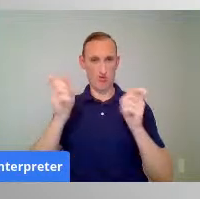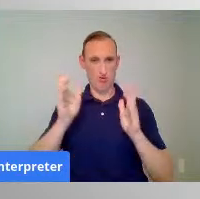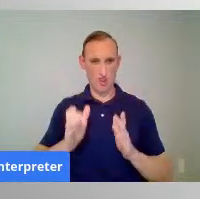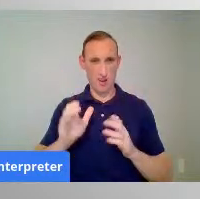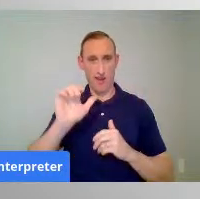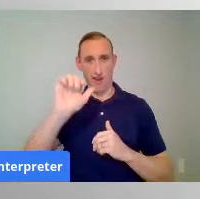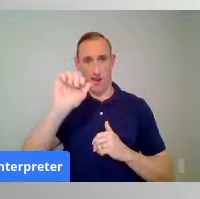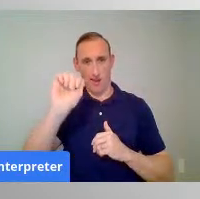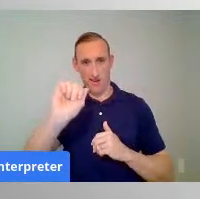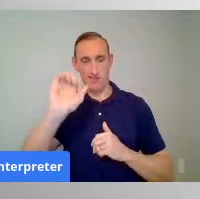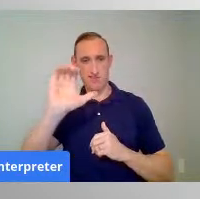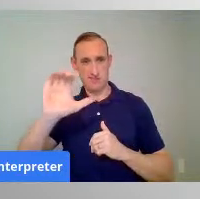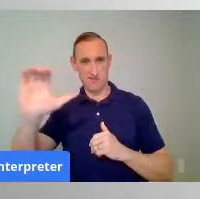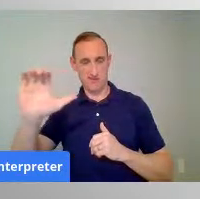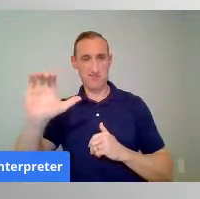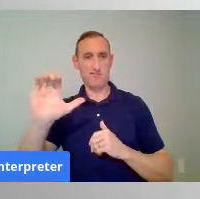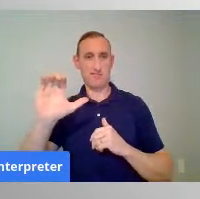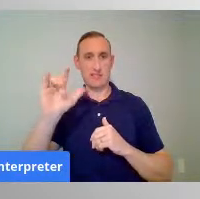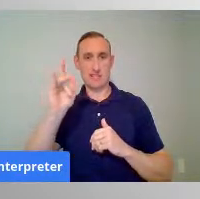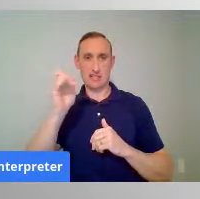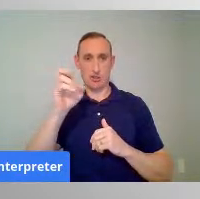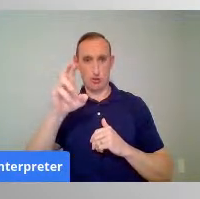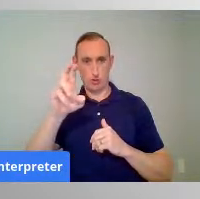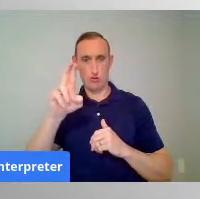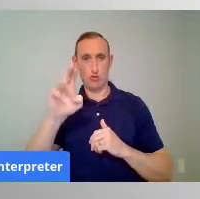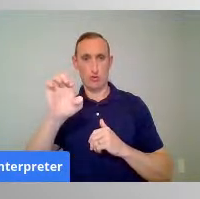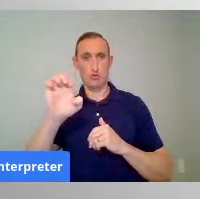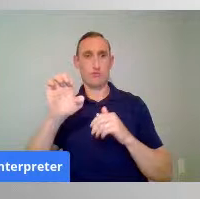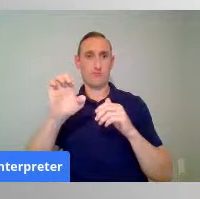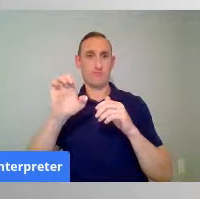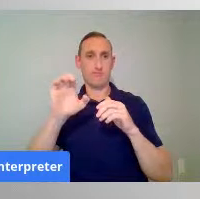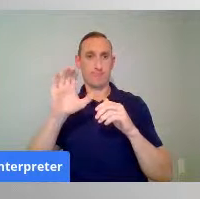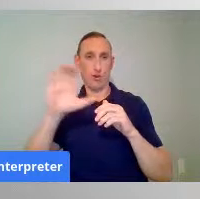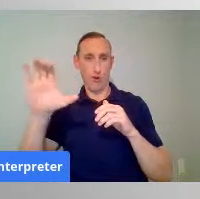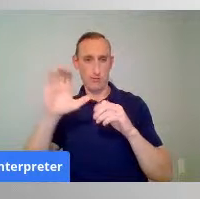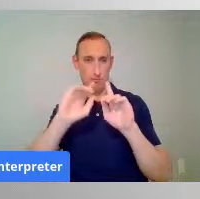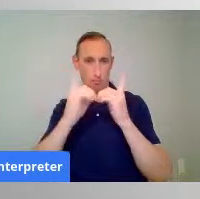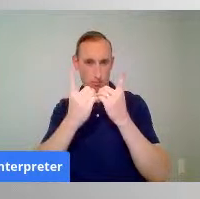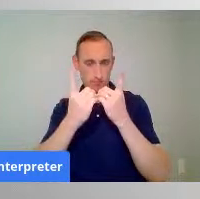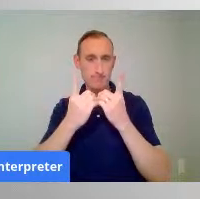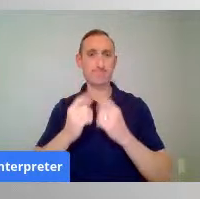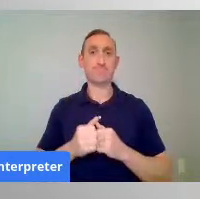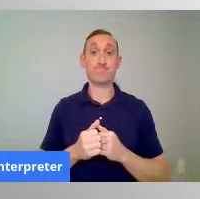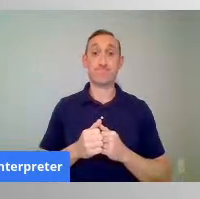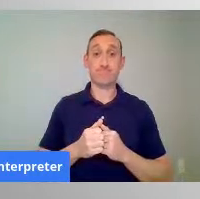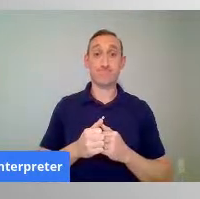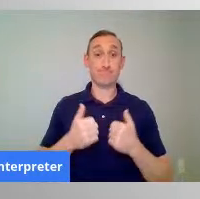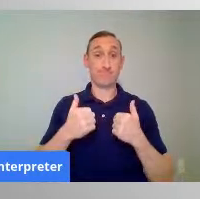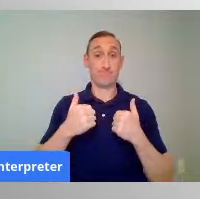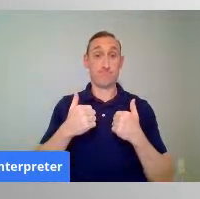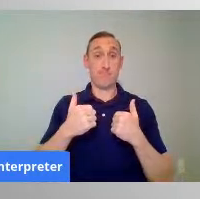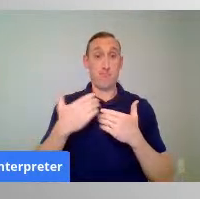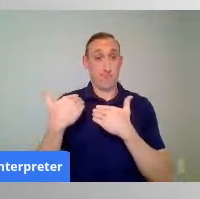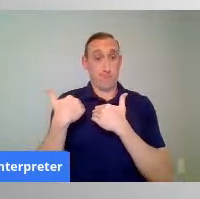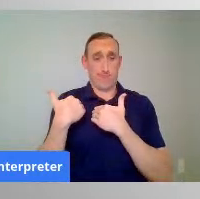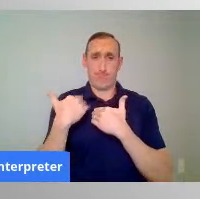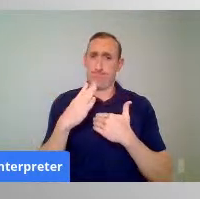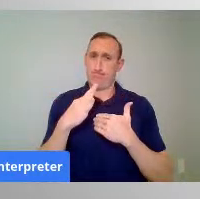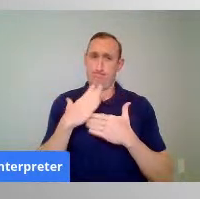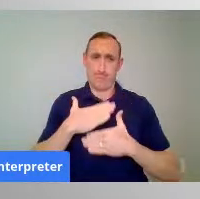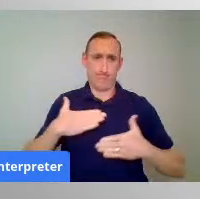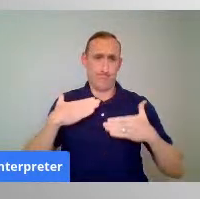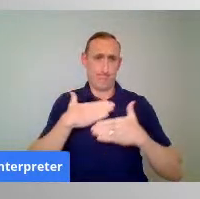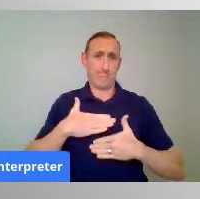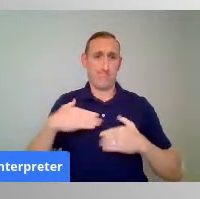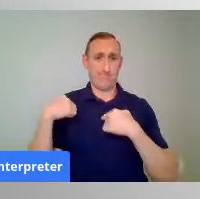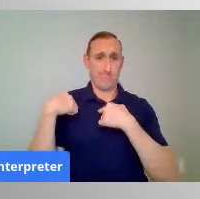This presentation has been a wonderful exercise for me. I've been here a little over 33 years with